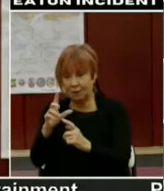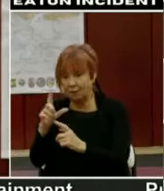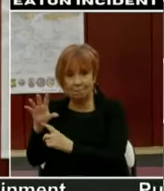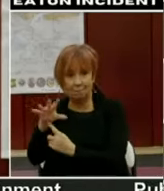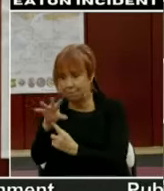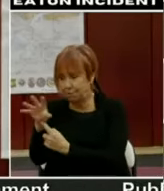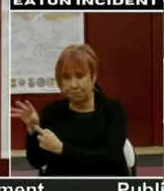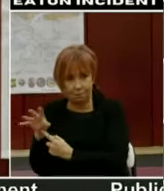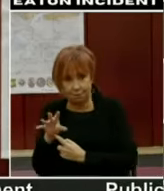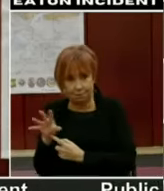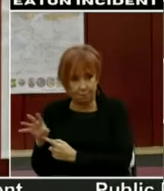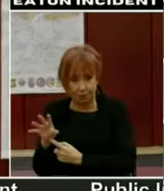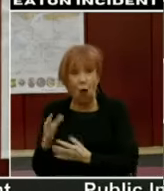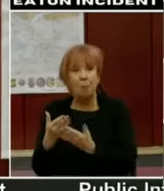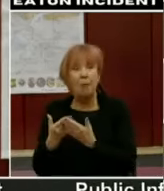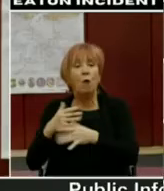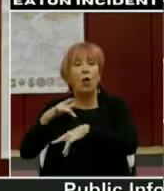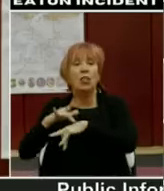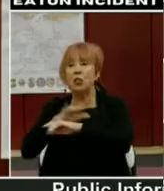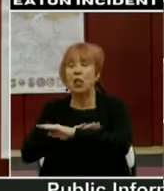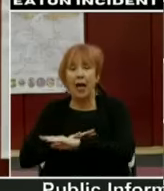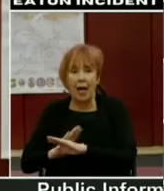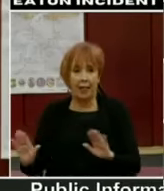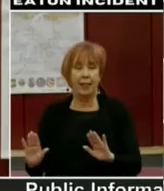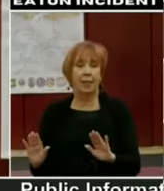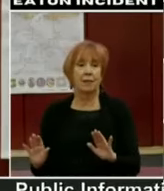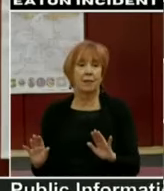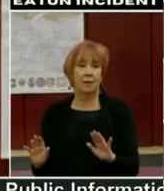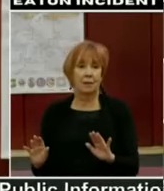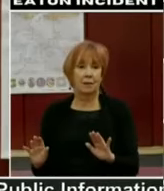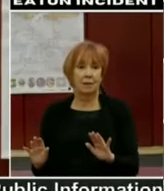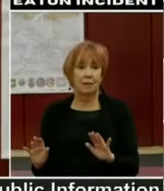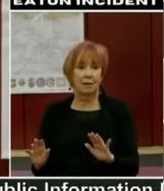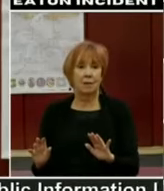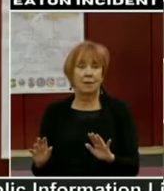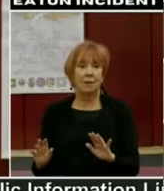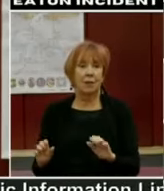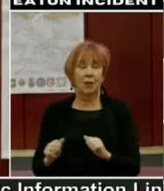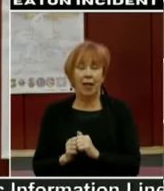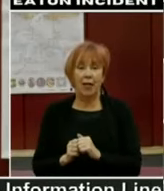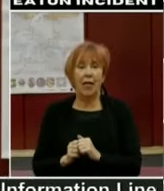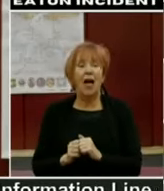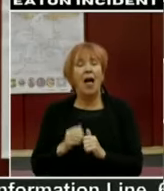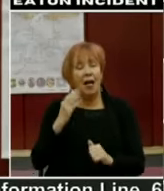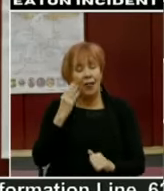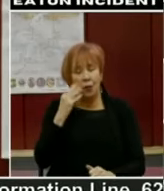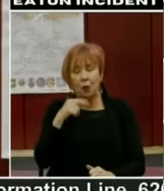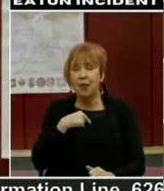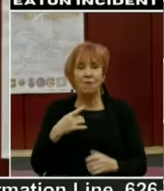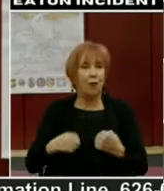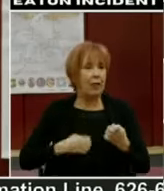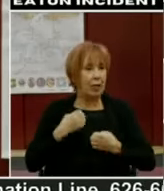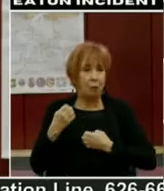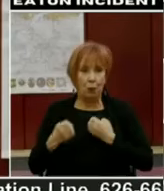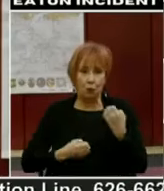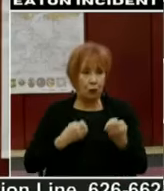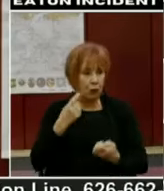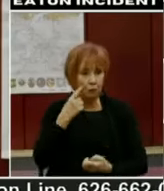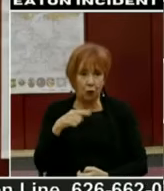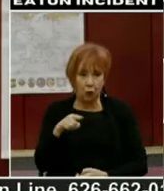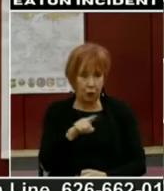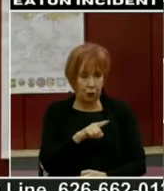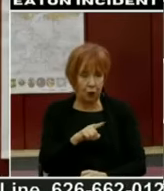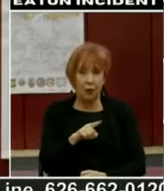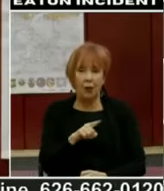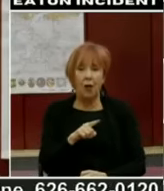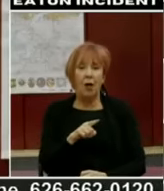is such a trying time. Your emotional well-being is important. Just make sure you have support